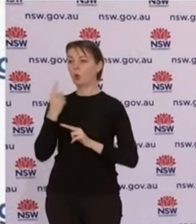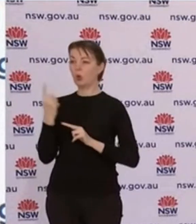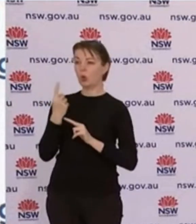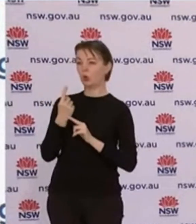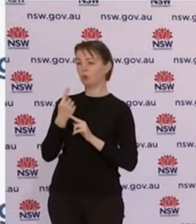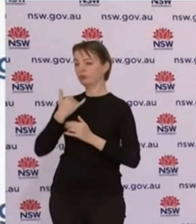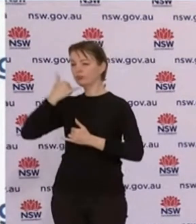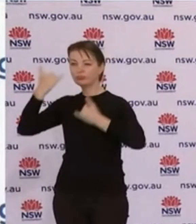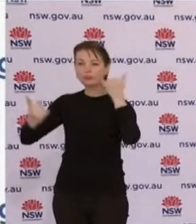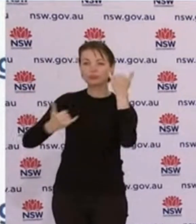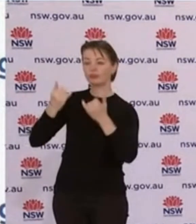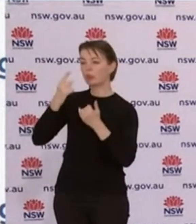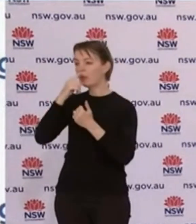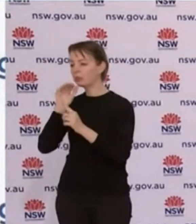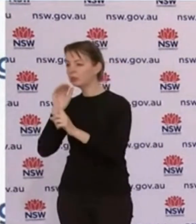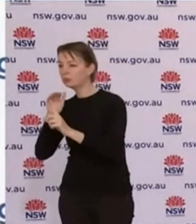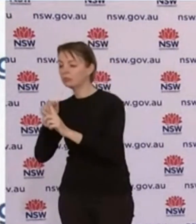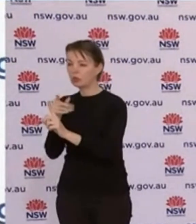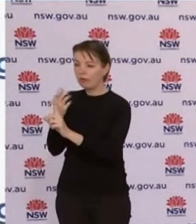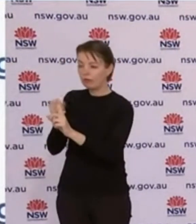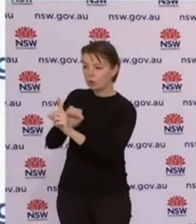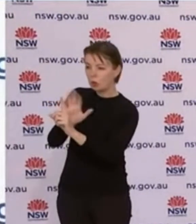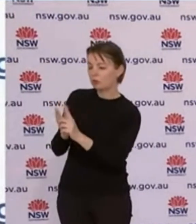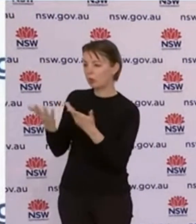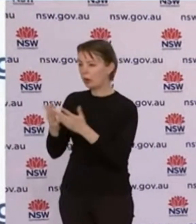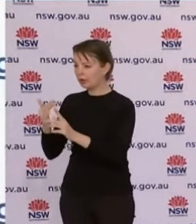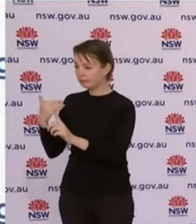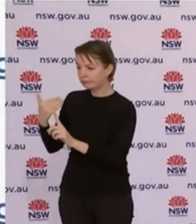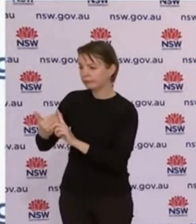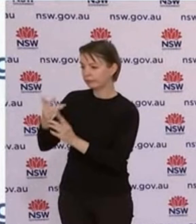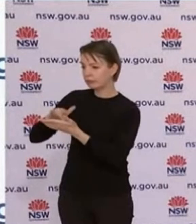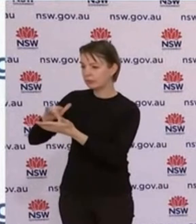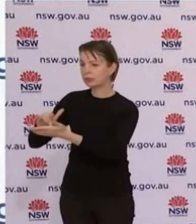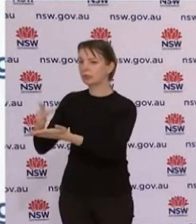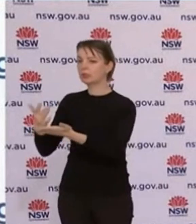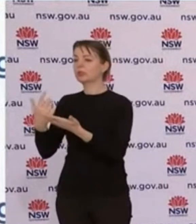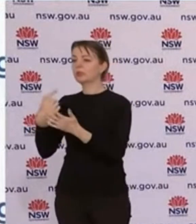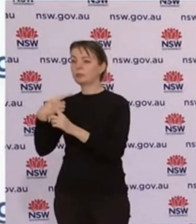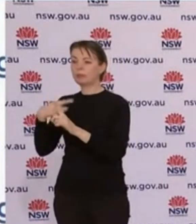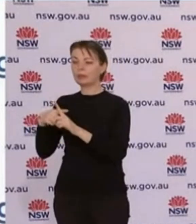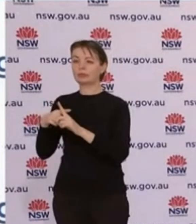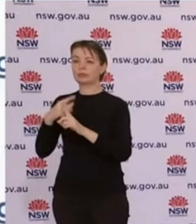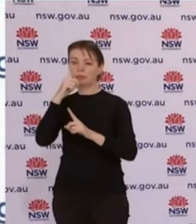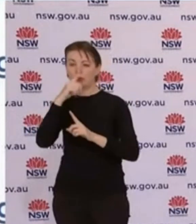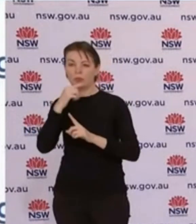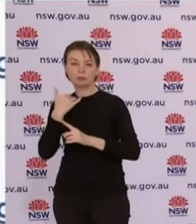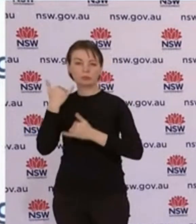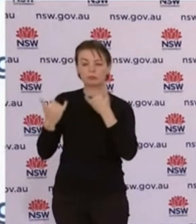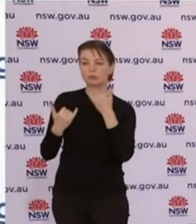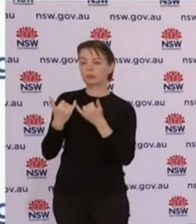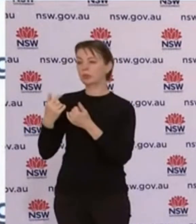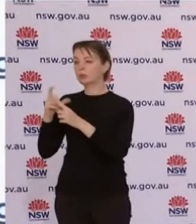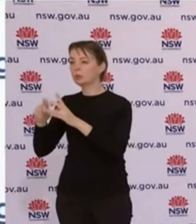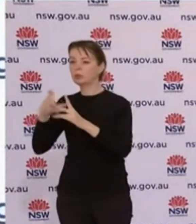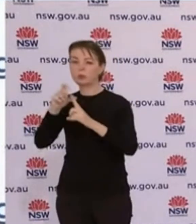contact tracing, to contact cases, to call them, and for our clinical teams. But there are a lot of people working extremely hard,